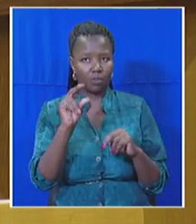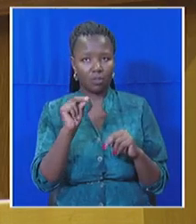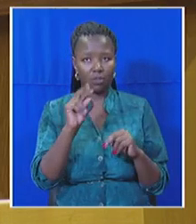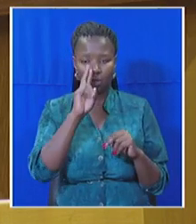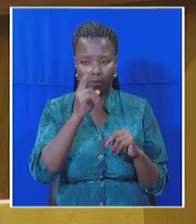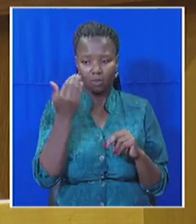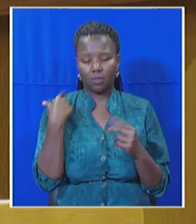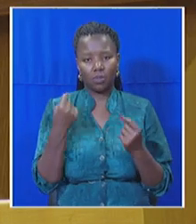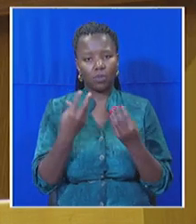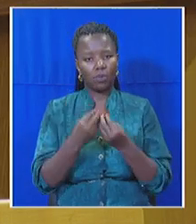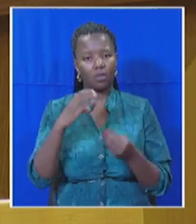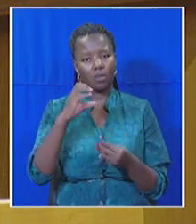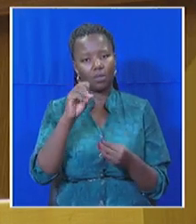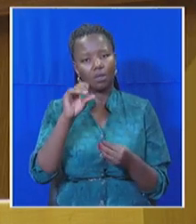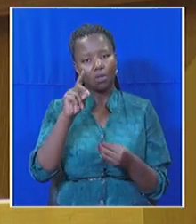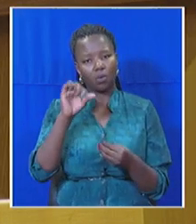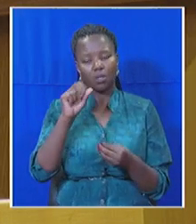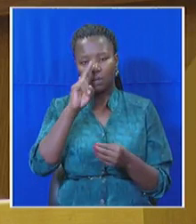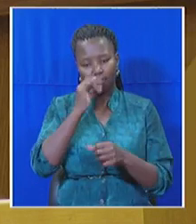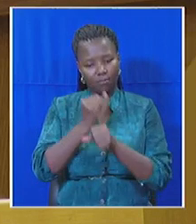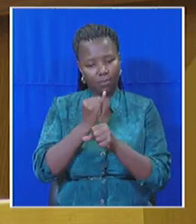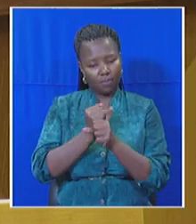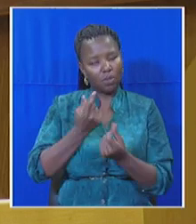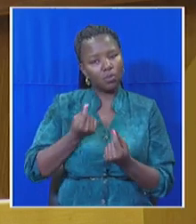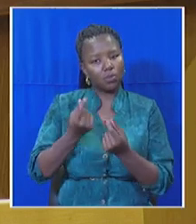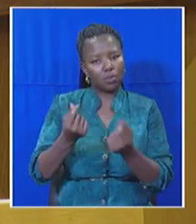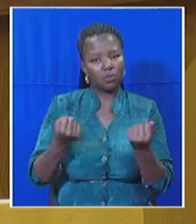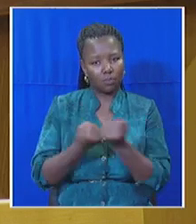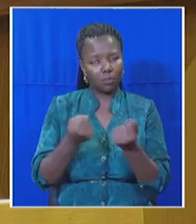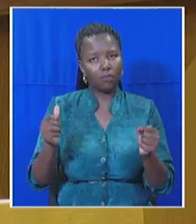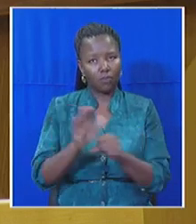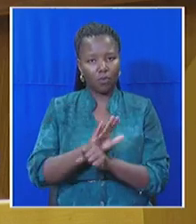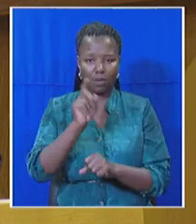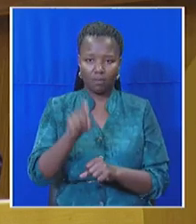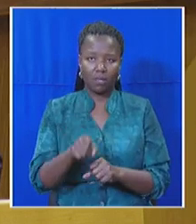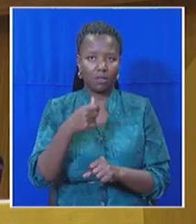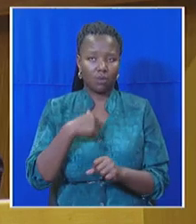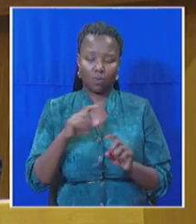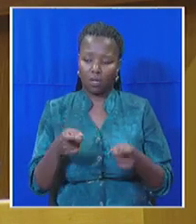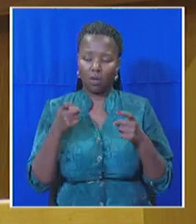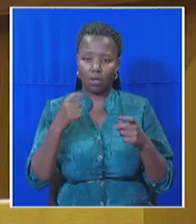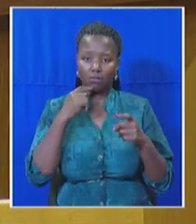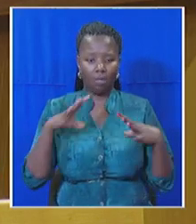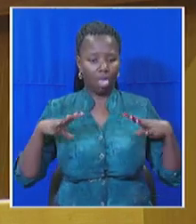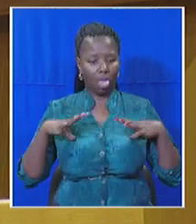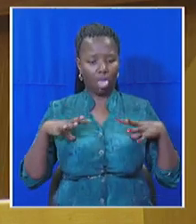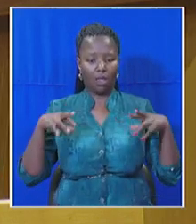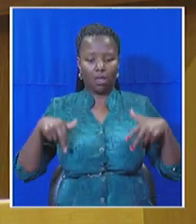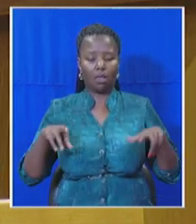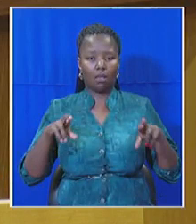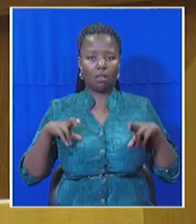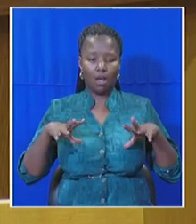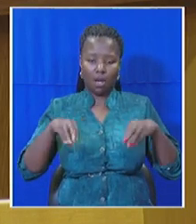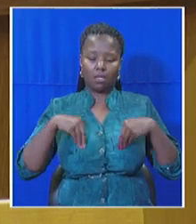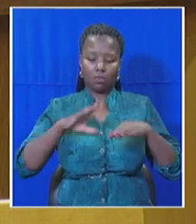that with CODESA. We need to move very fast and very effectively. We can no longer afford the luxury of just sitting here and accepting things